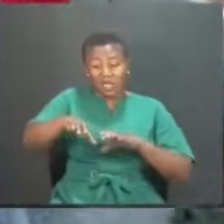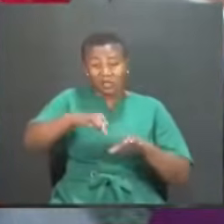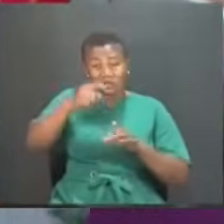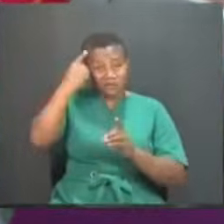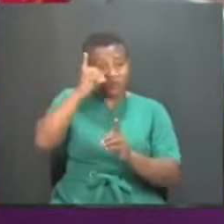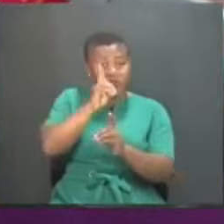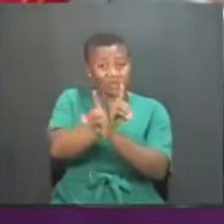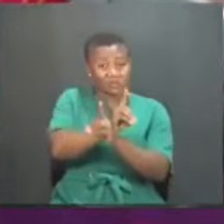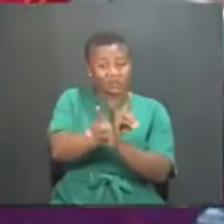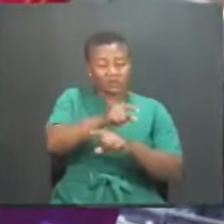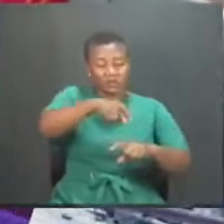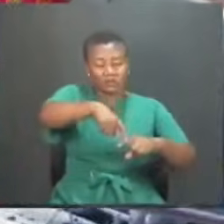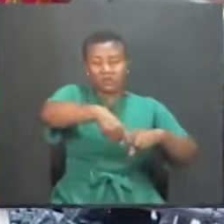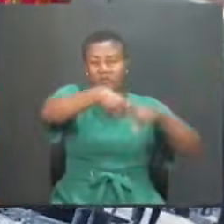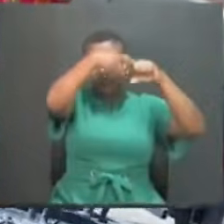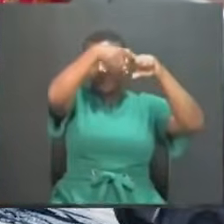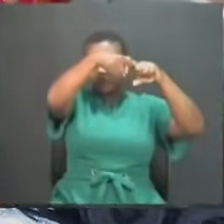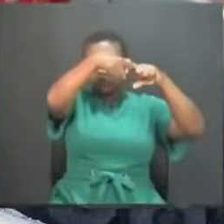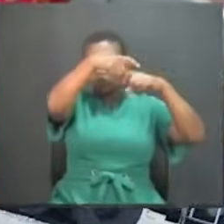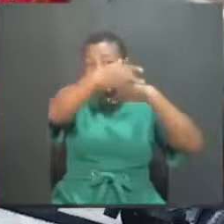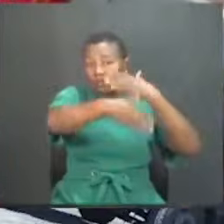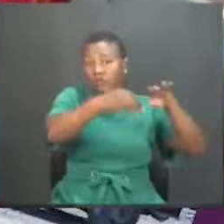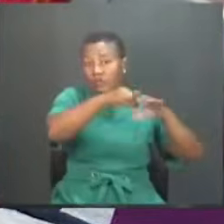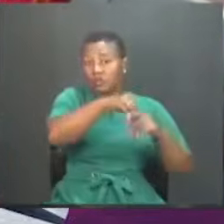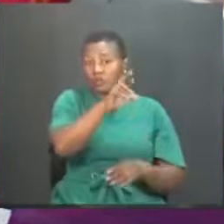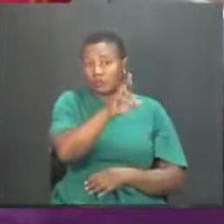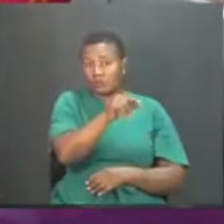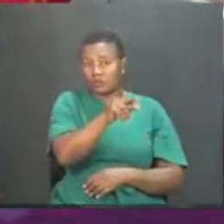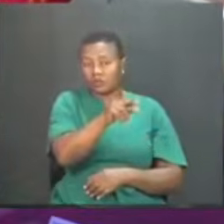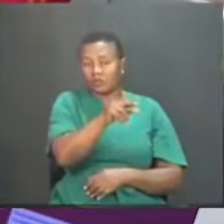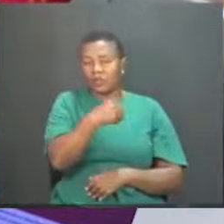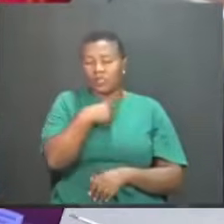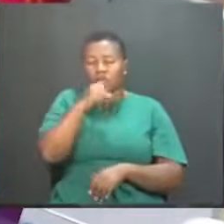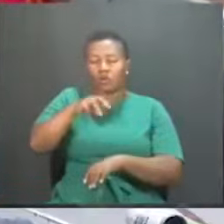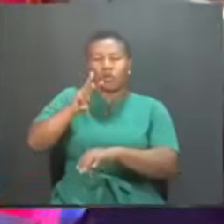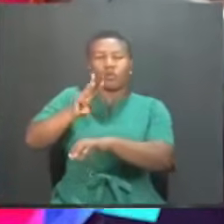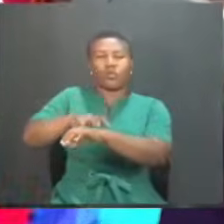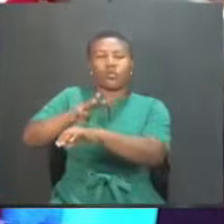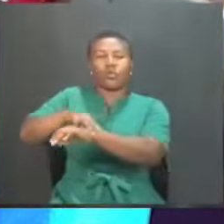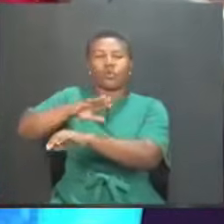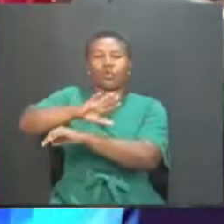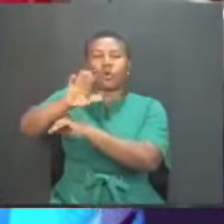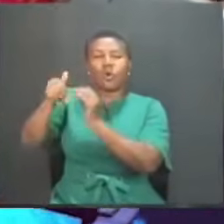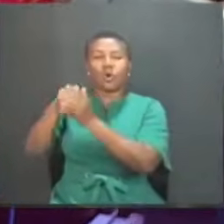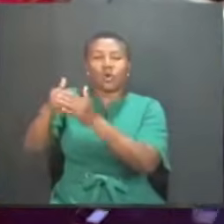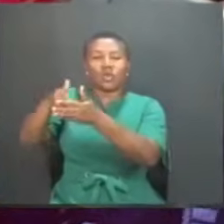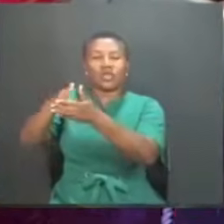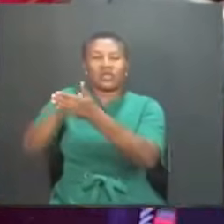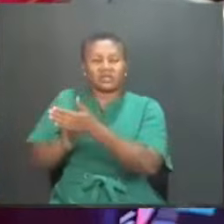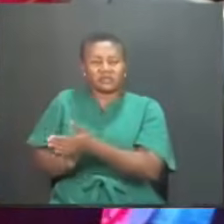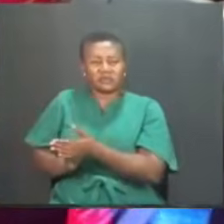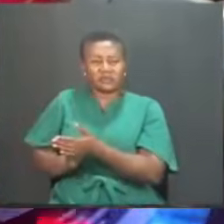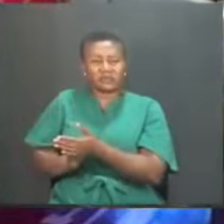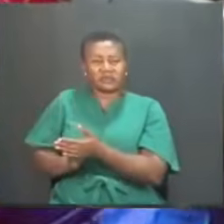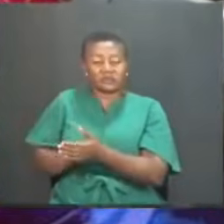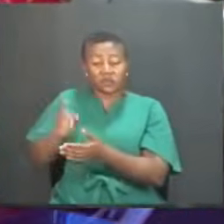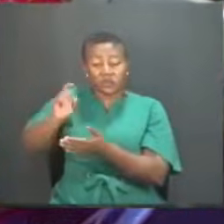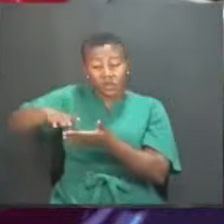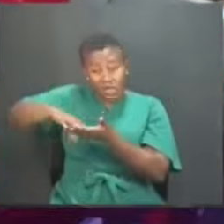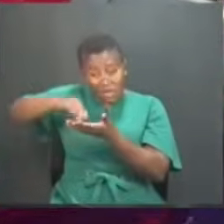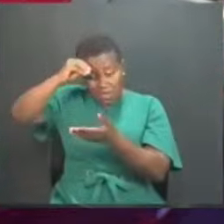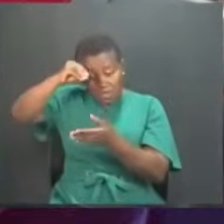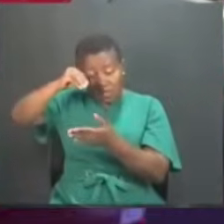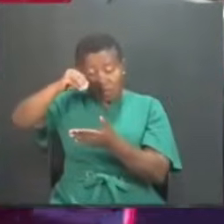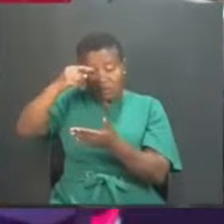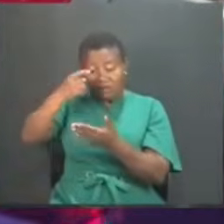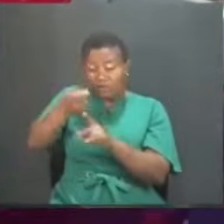process in Accra. Let's caution all other commanders in the other recruitment centers that they should learn from what happened in Accra and